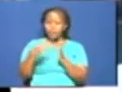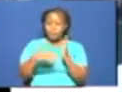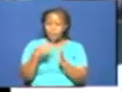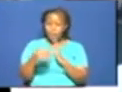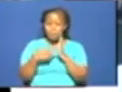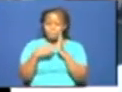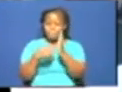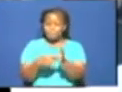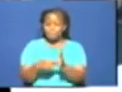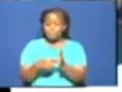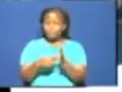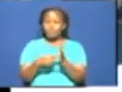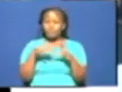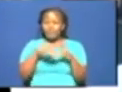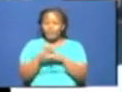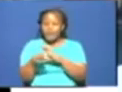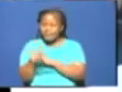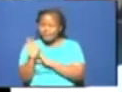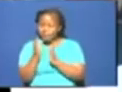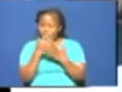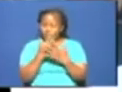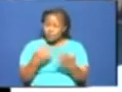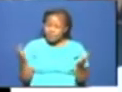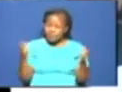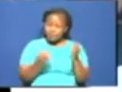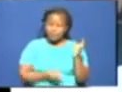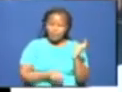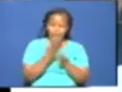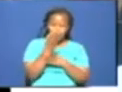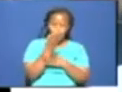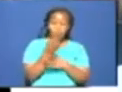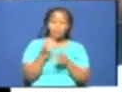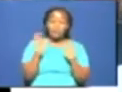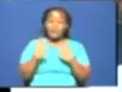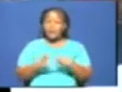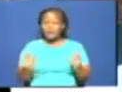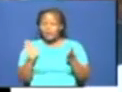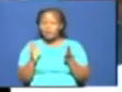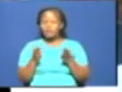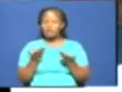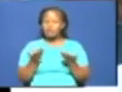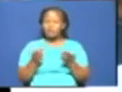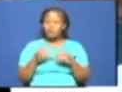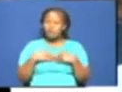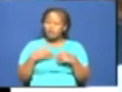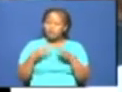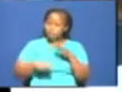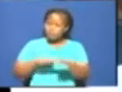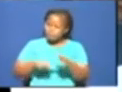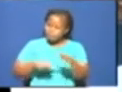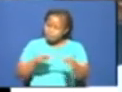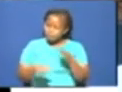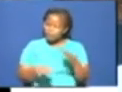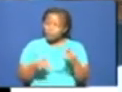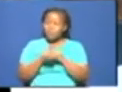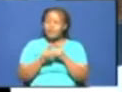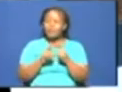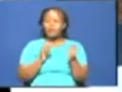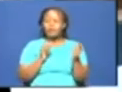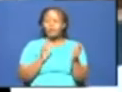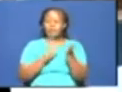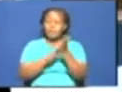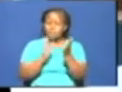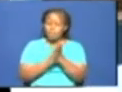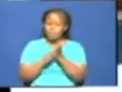access to assets for production, land tenure, and a proportional